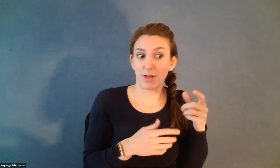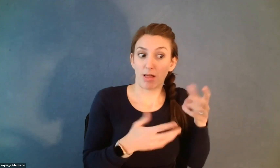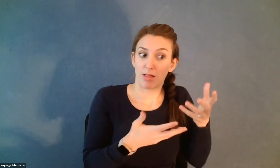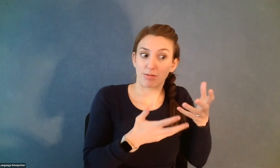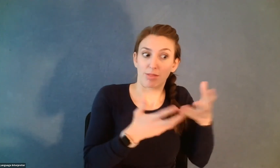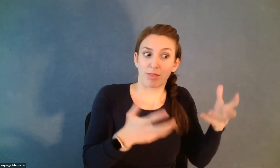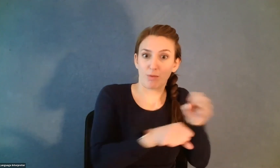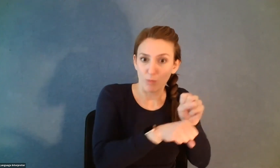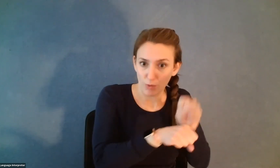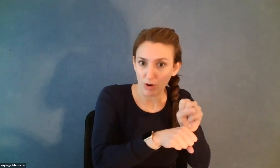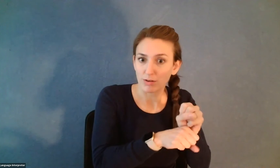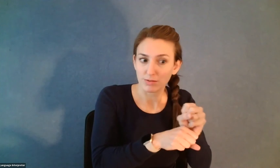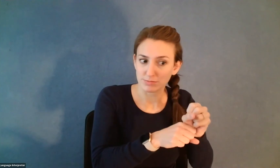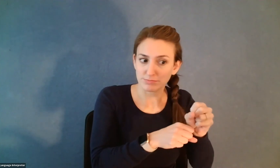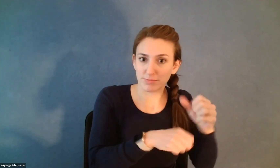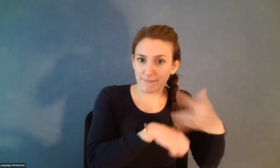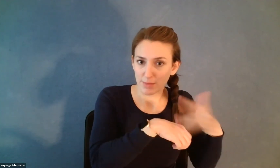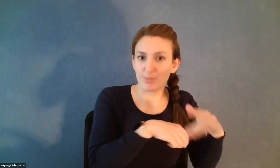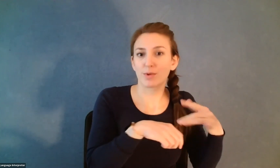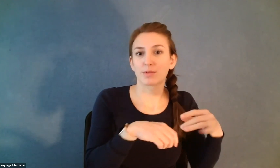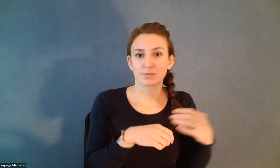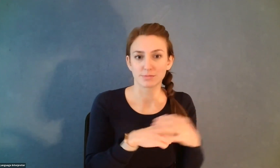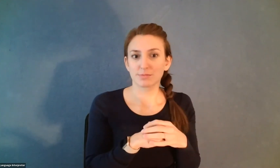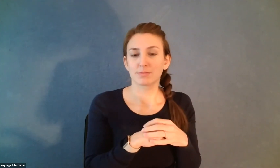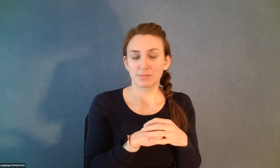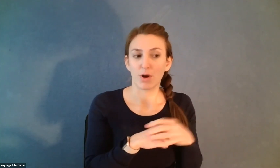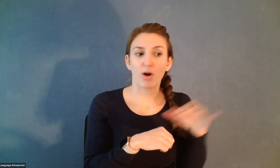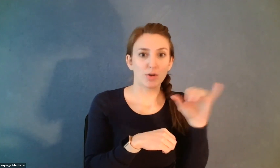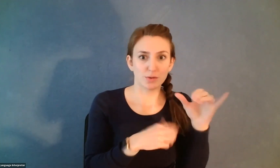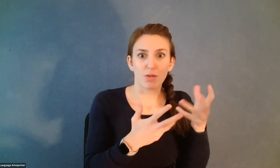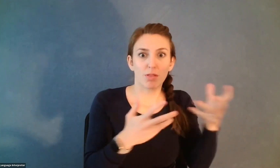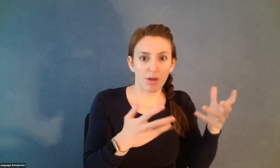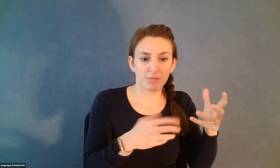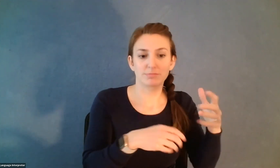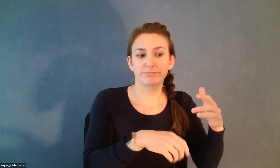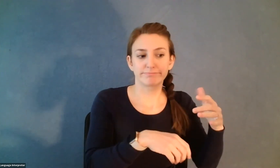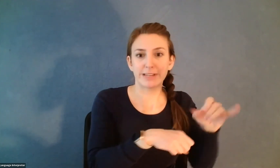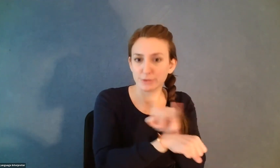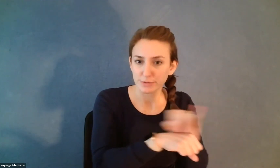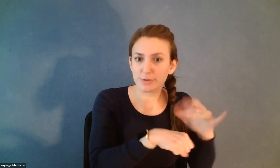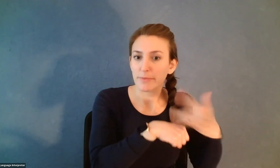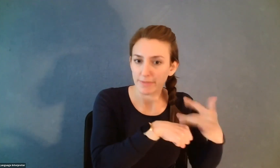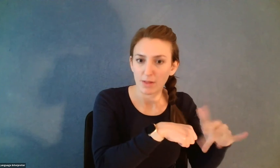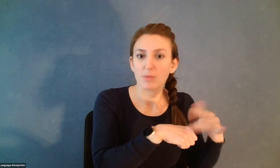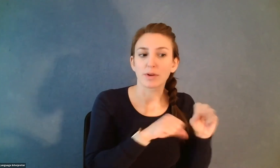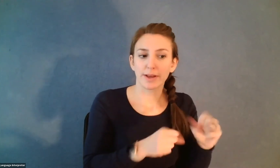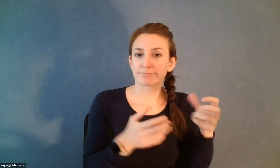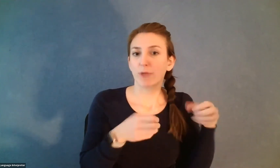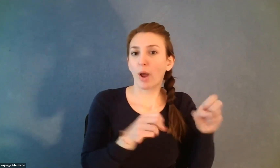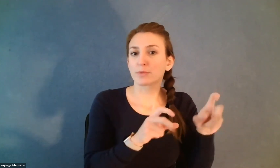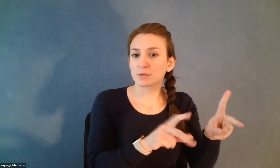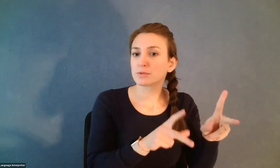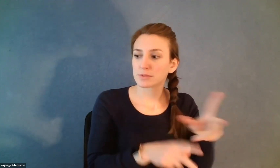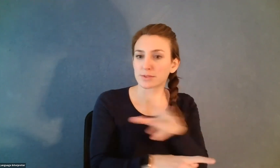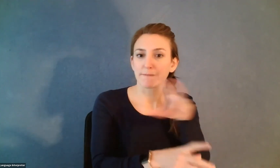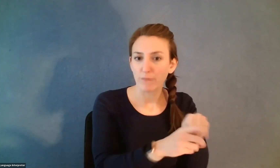wants to work with and help our students, and has really cool opportunities for anyone in this area, no matter where you go to school, who